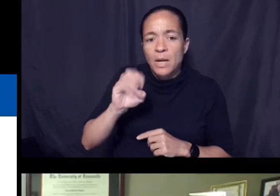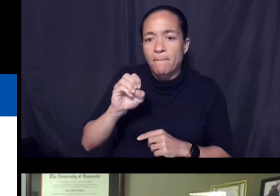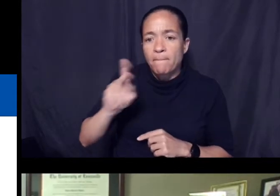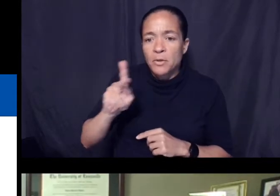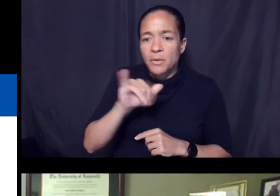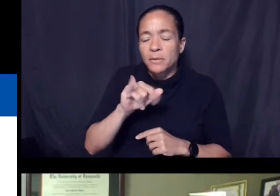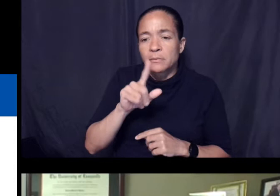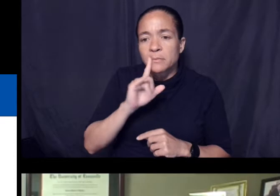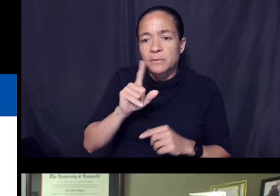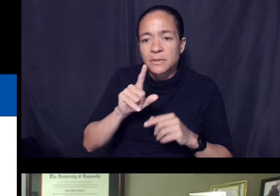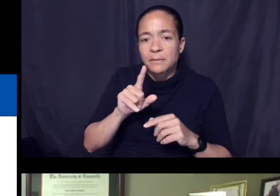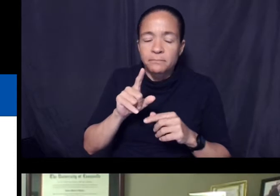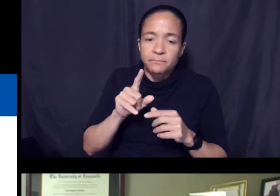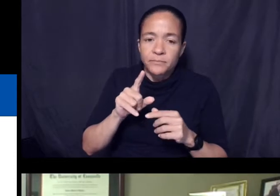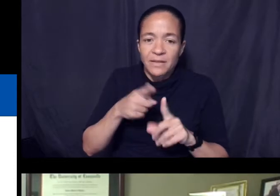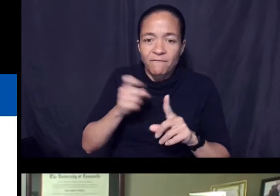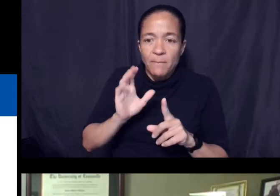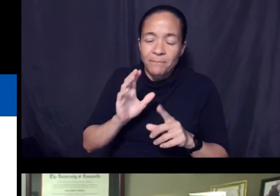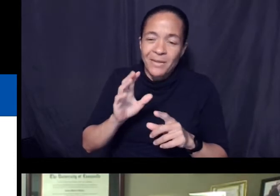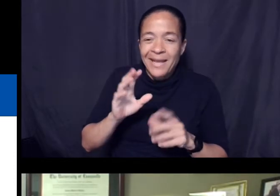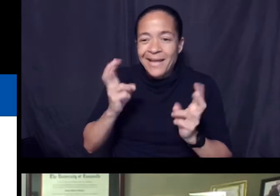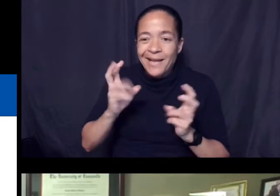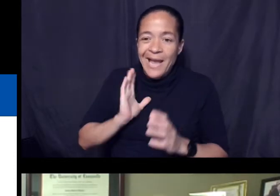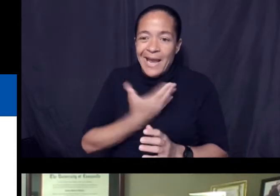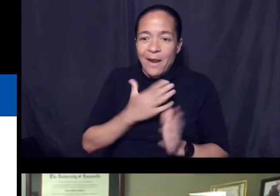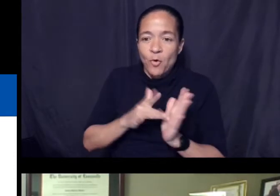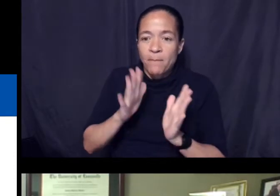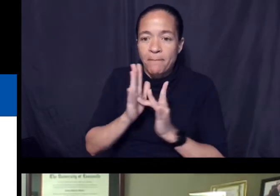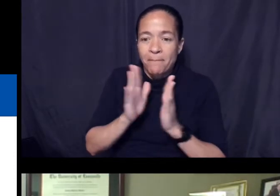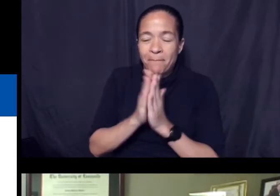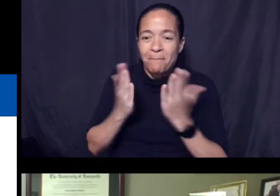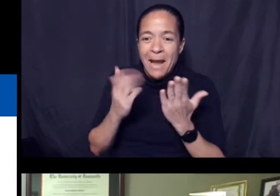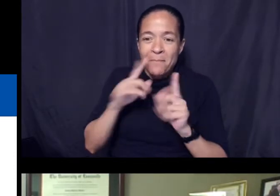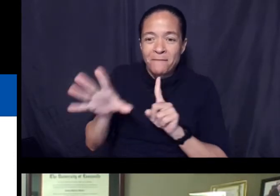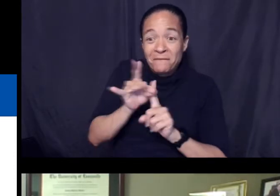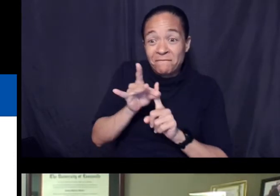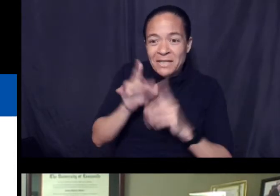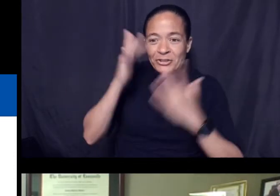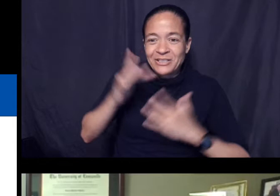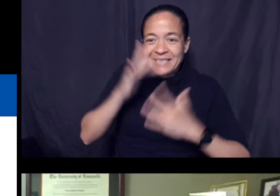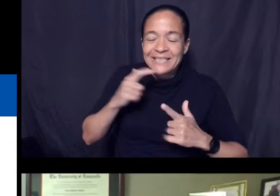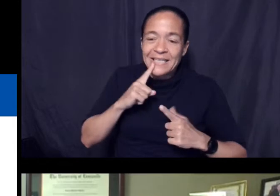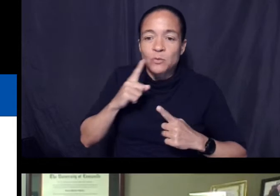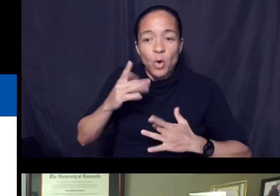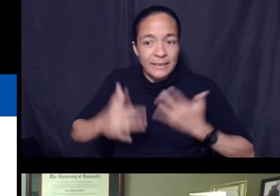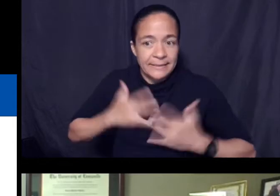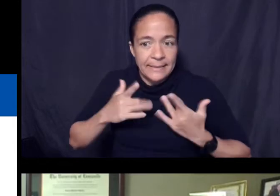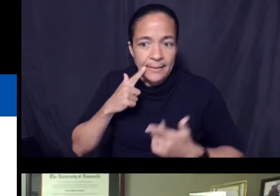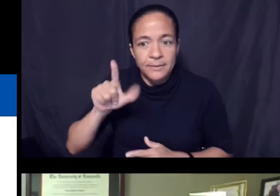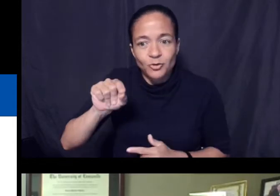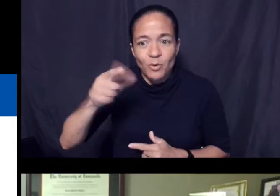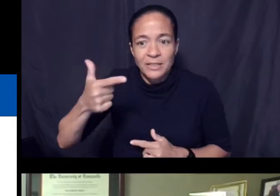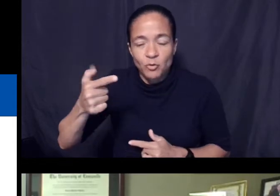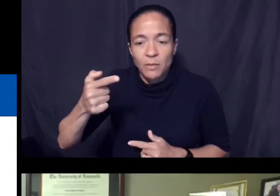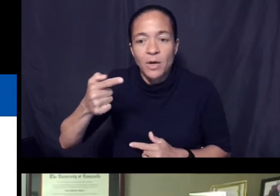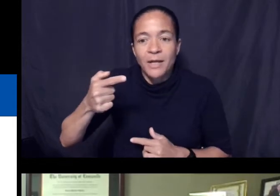Academy of Pediatrics section of infectious disease. It's kind of our Bible. And we're excited that sometime this month, the 2021 version